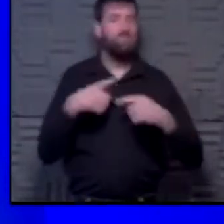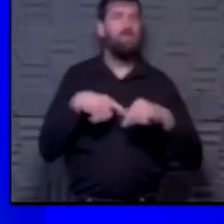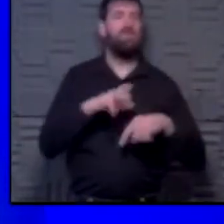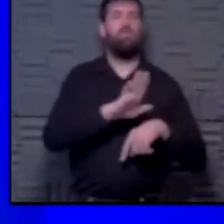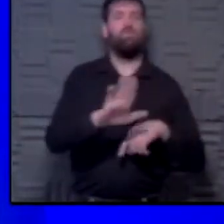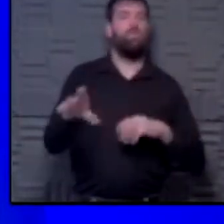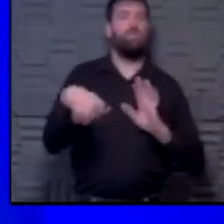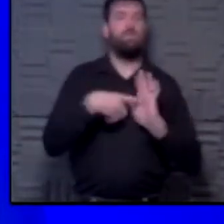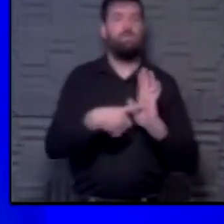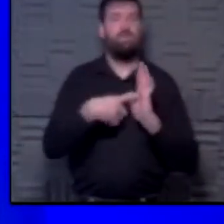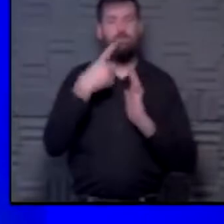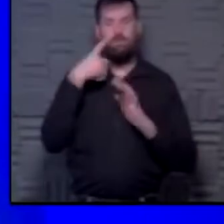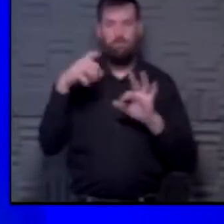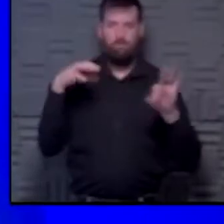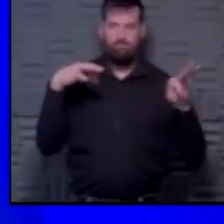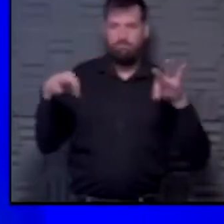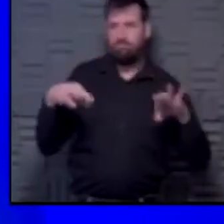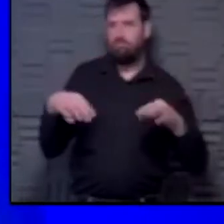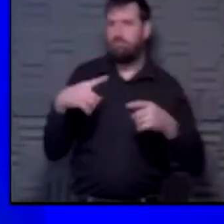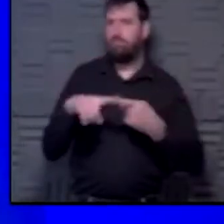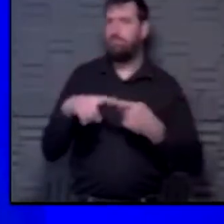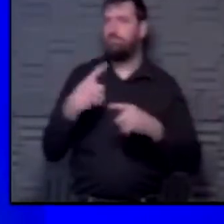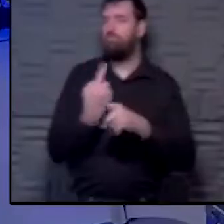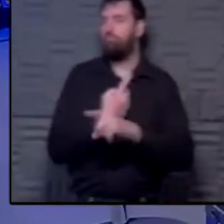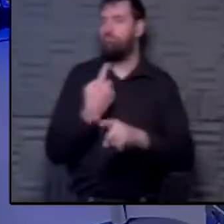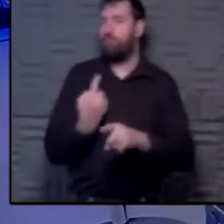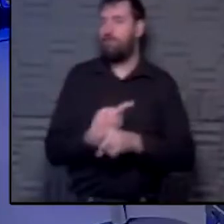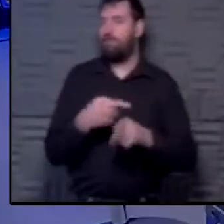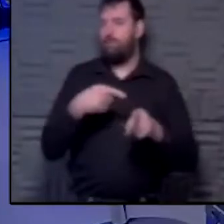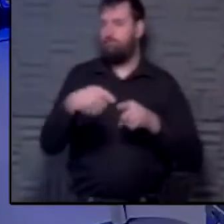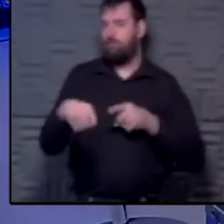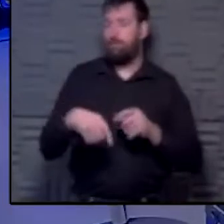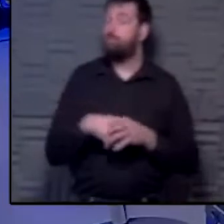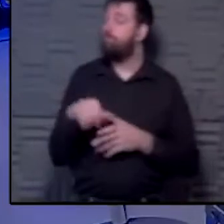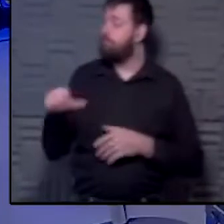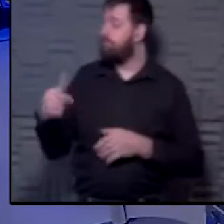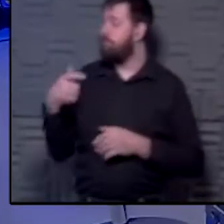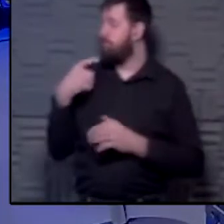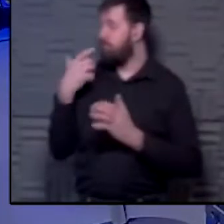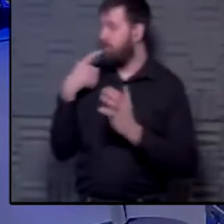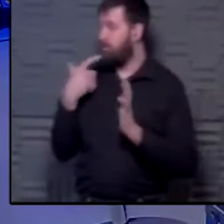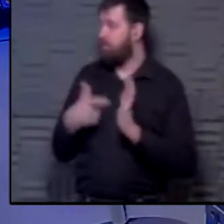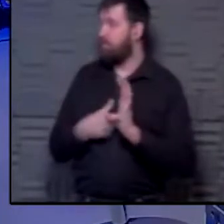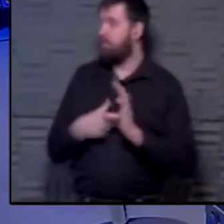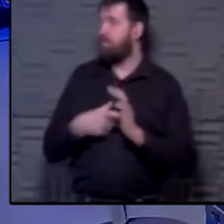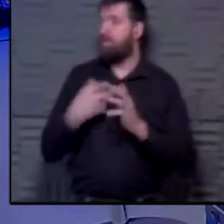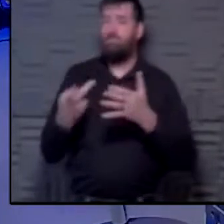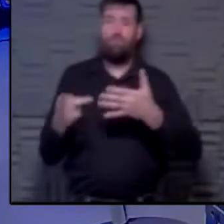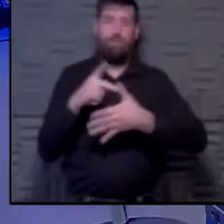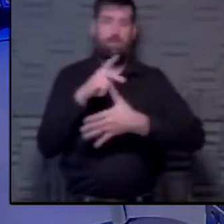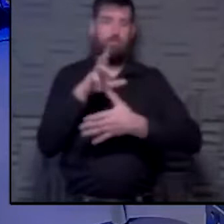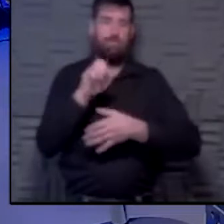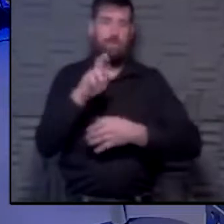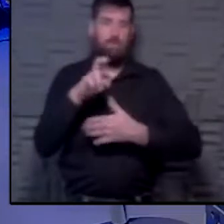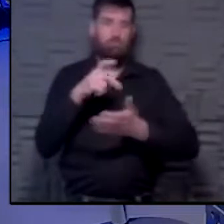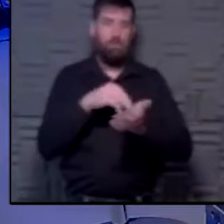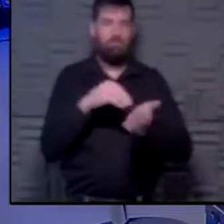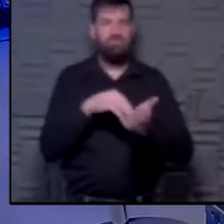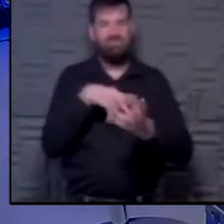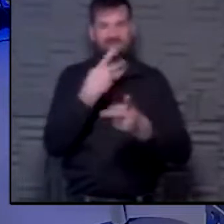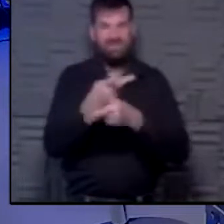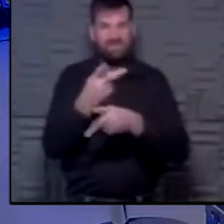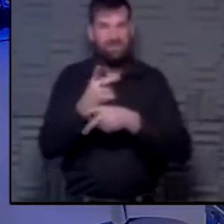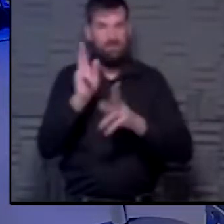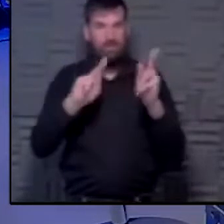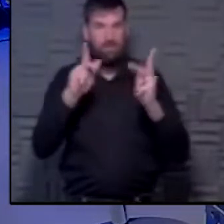are, to get you directed to those right subspecialties. And I think the other thing we're finding is that primary care physicians throughout the community are having to take care of patients who have